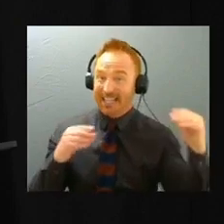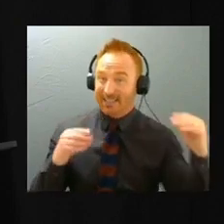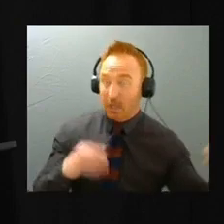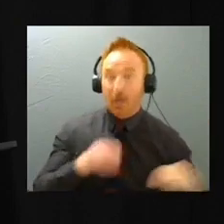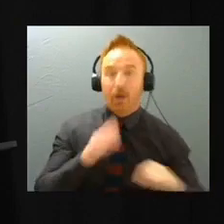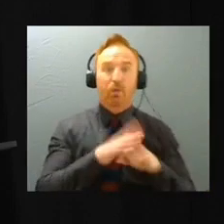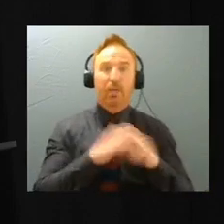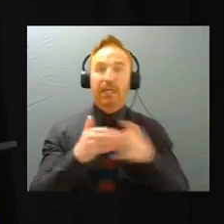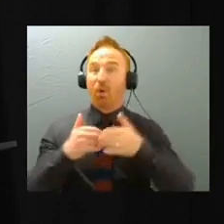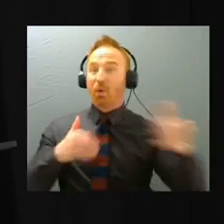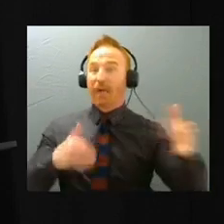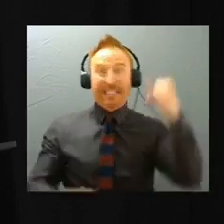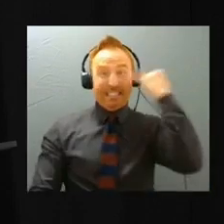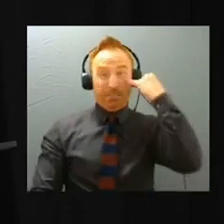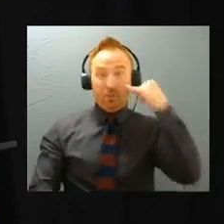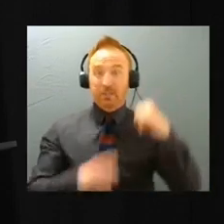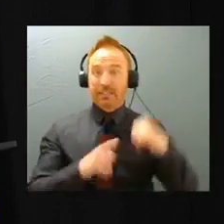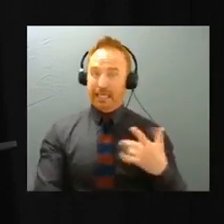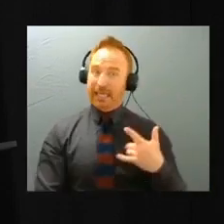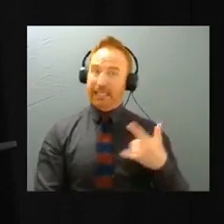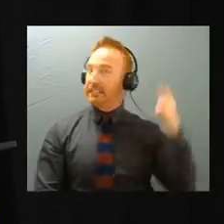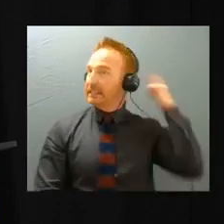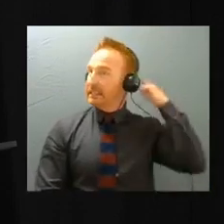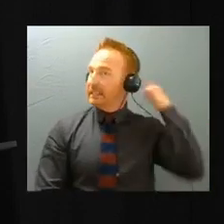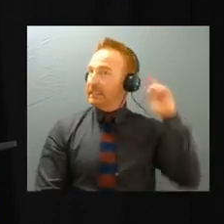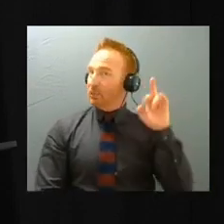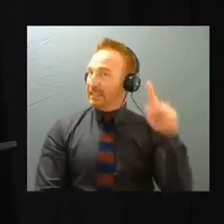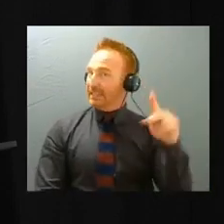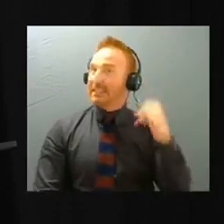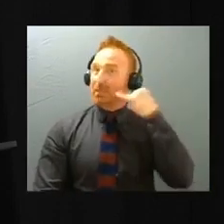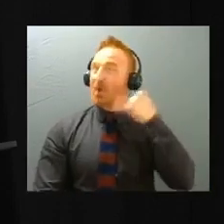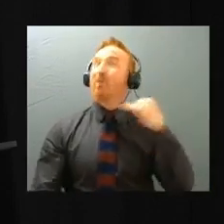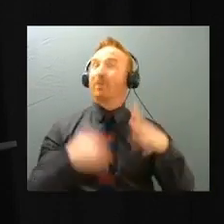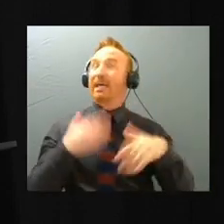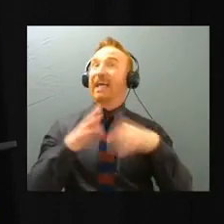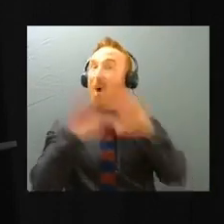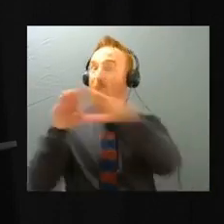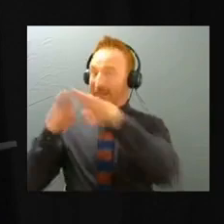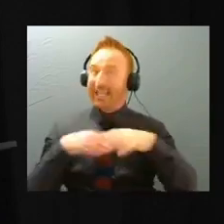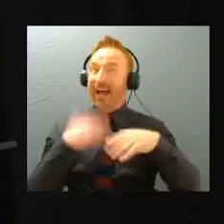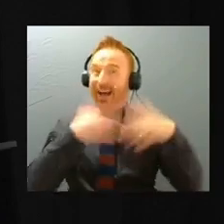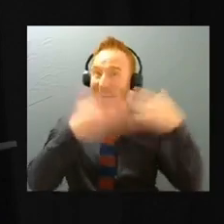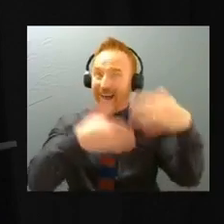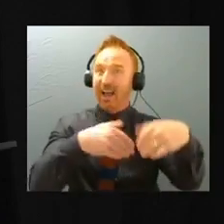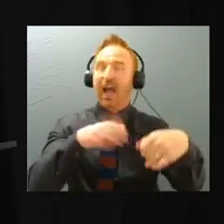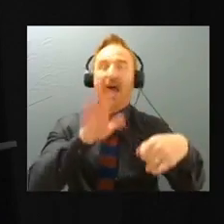having to move backwards. So we believe that having people,